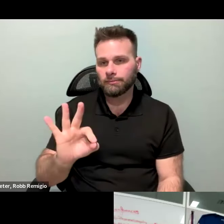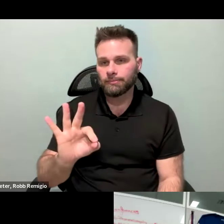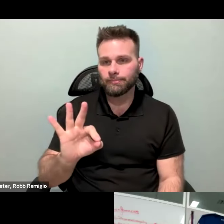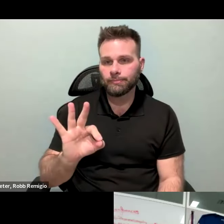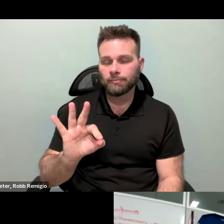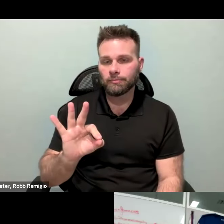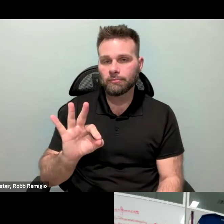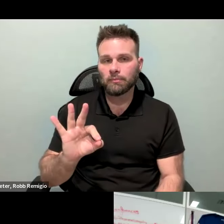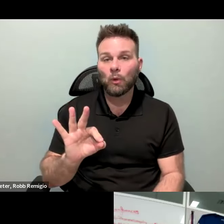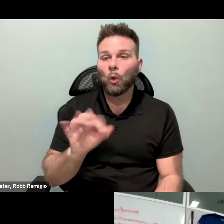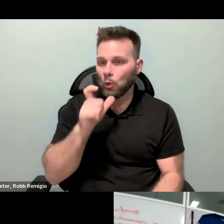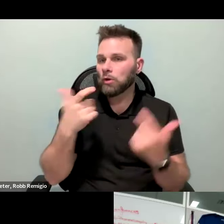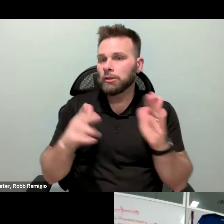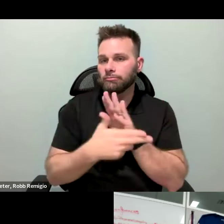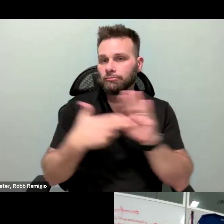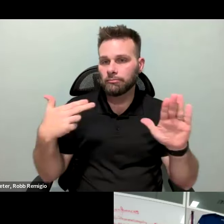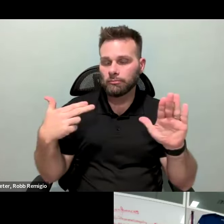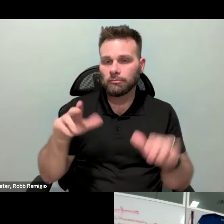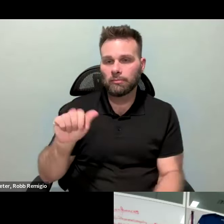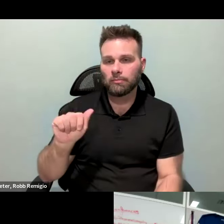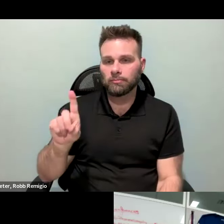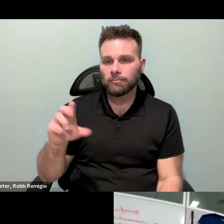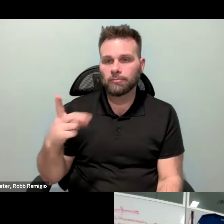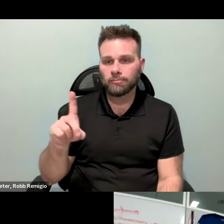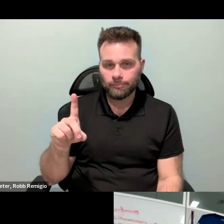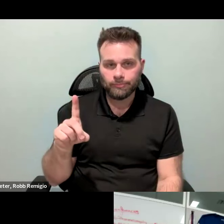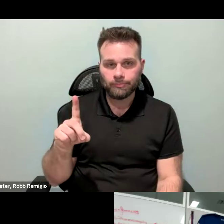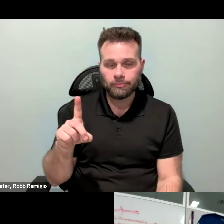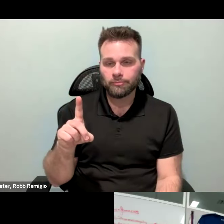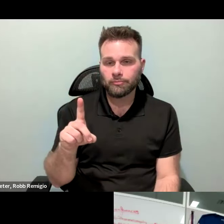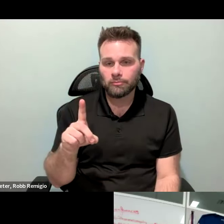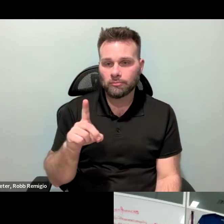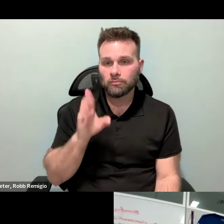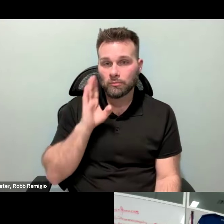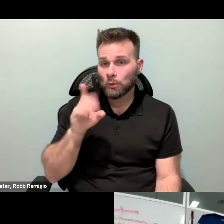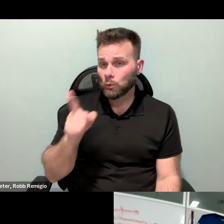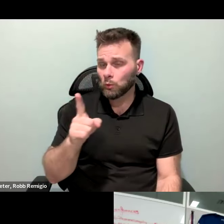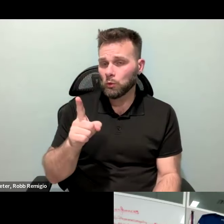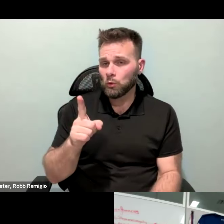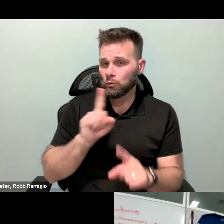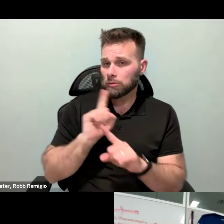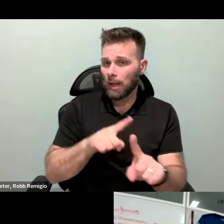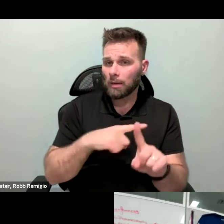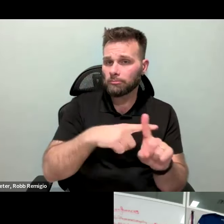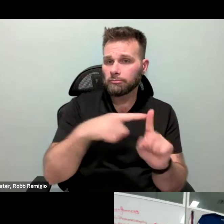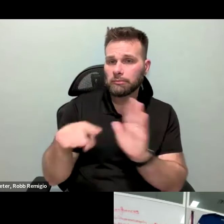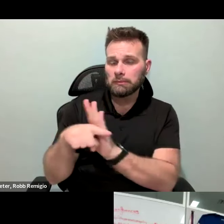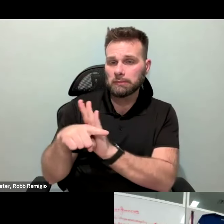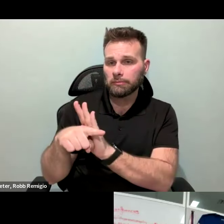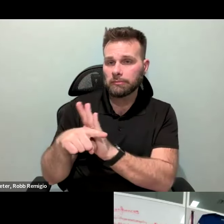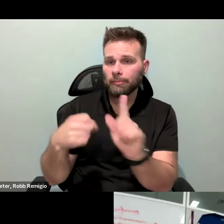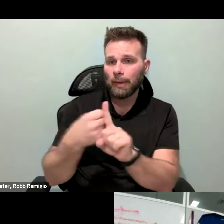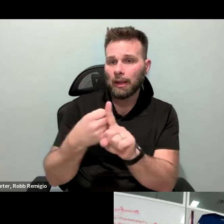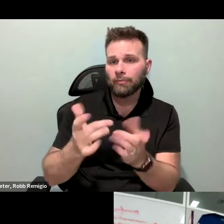who have been diagnosed with ADHD. Would you respond about the pros and cons of medications?